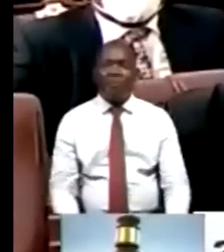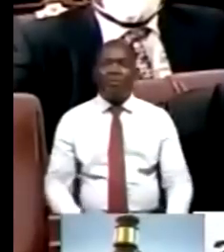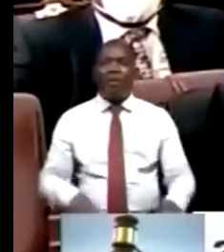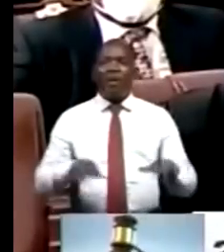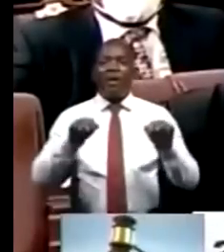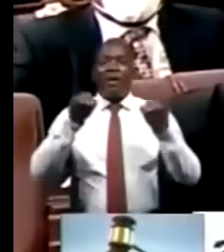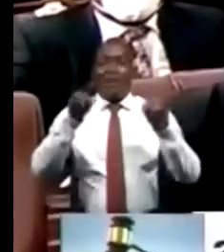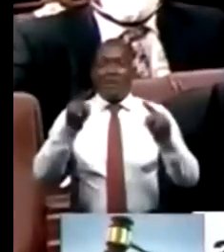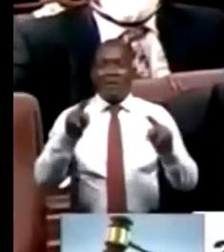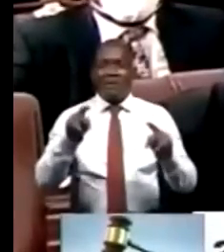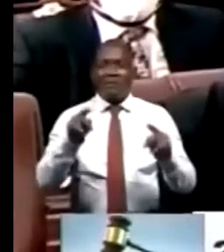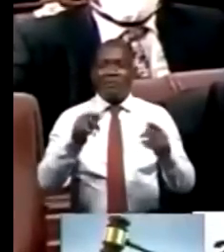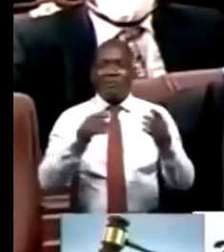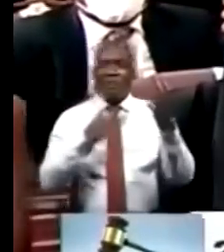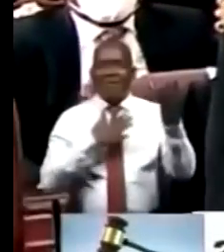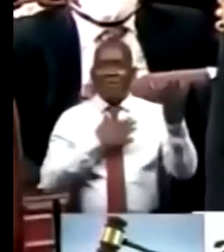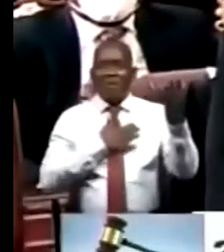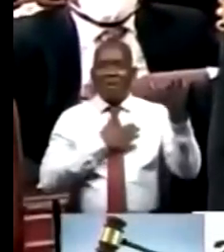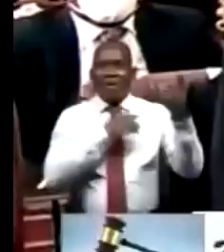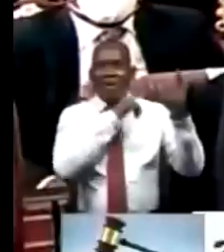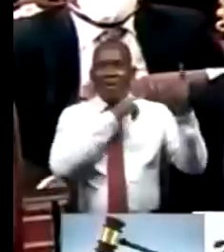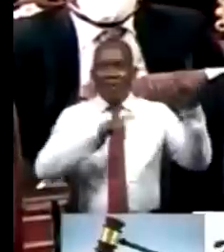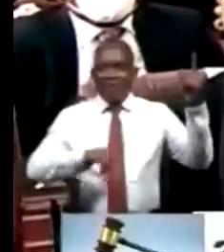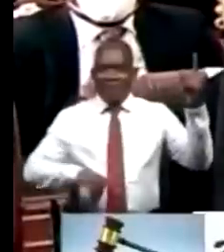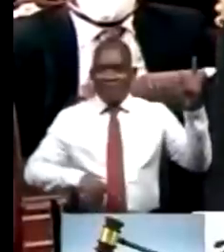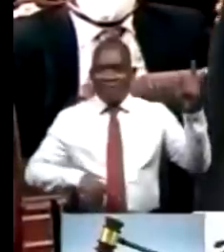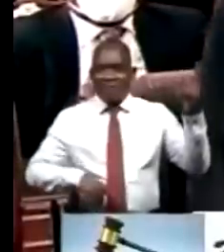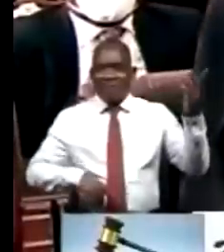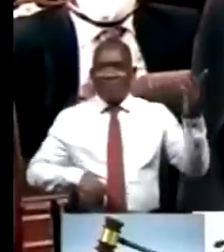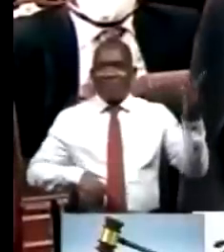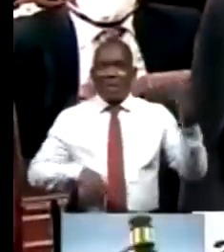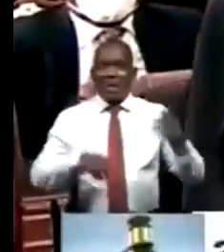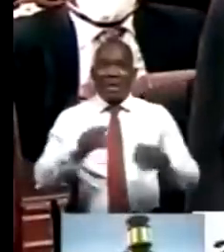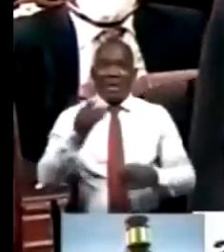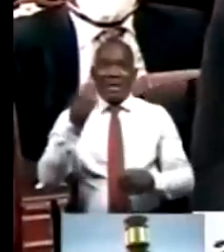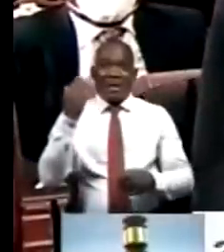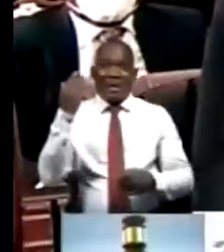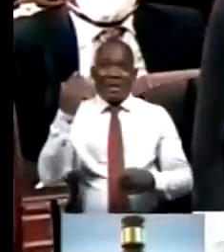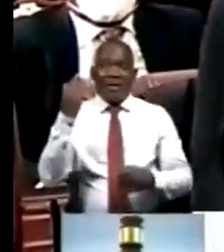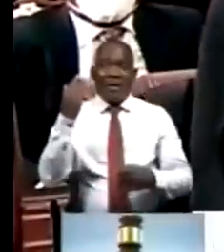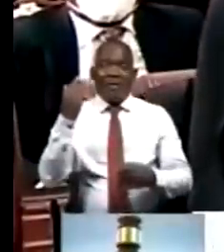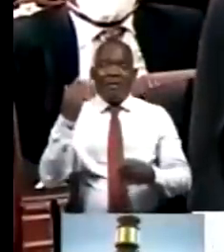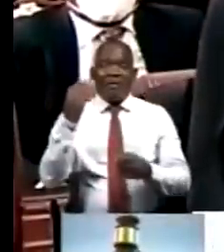I believe we adjourn after your ruling. We would